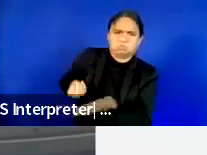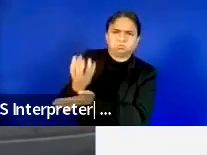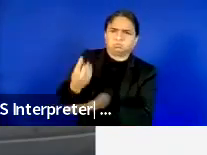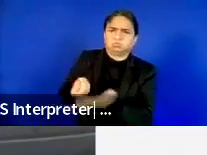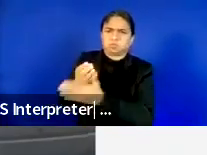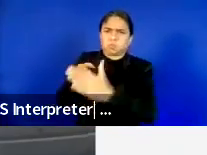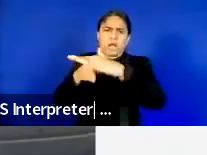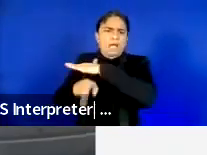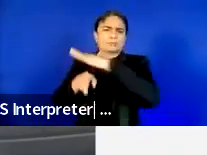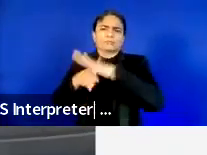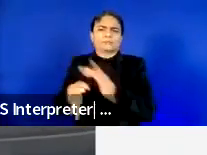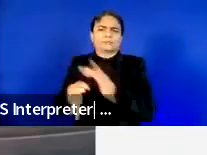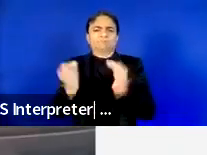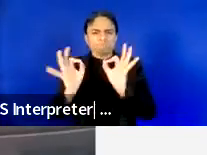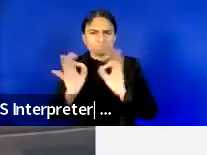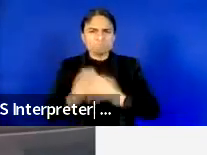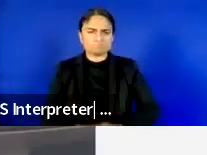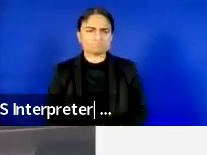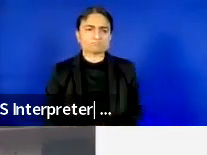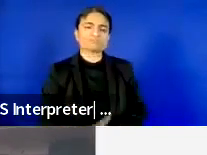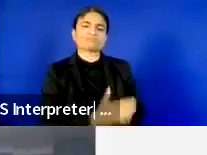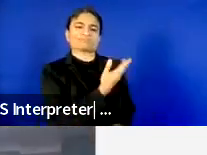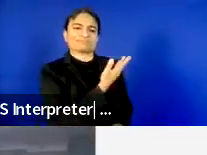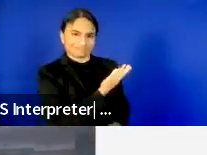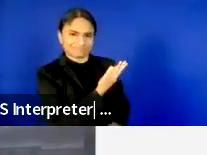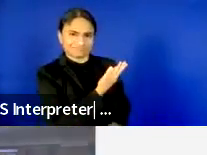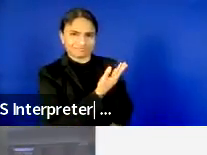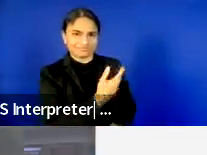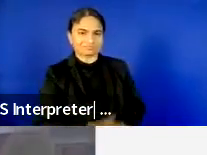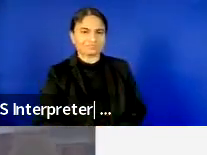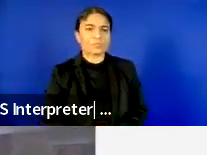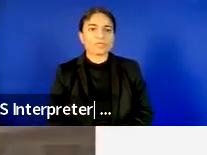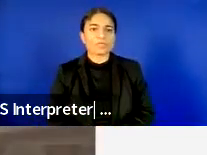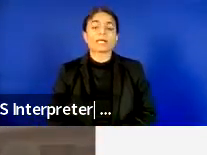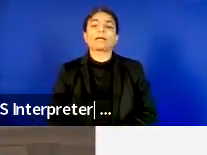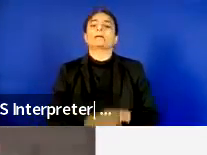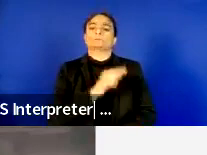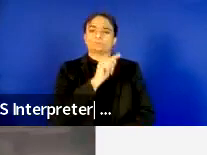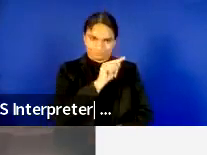Yeah. So here is a video of the